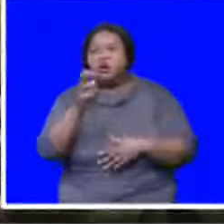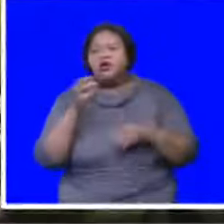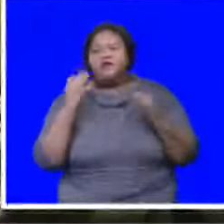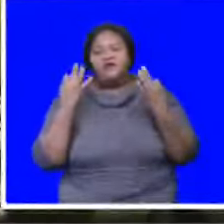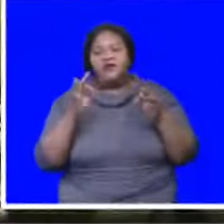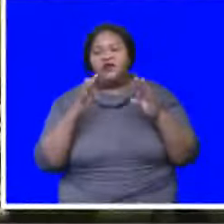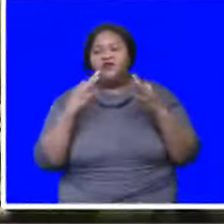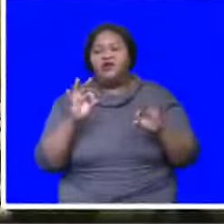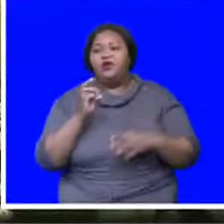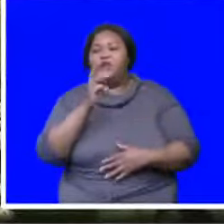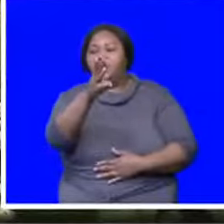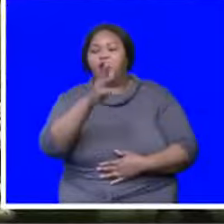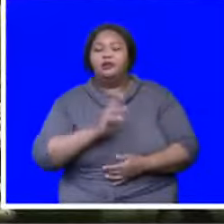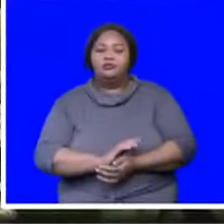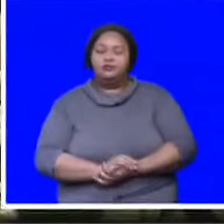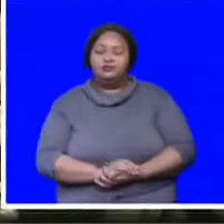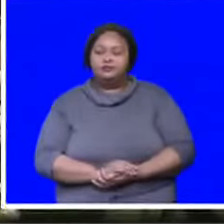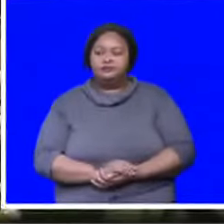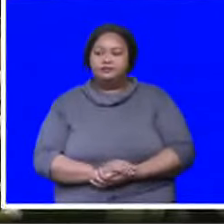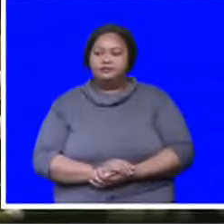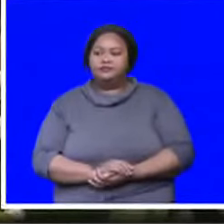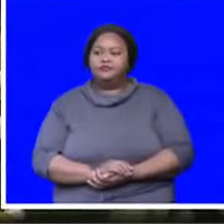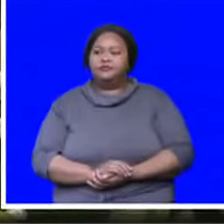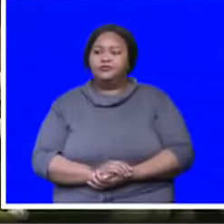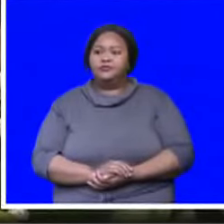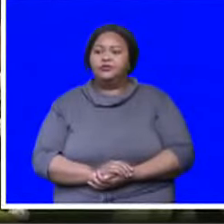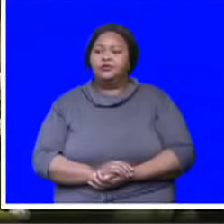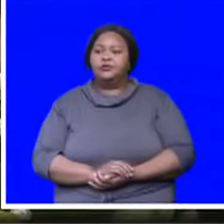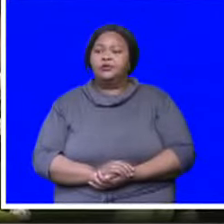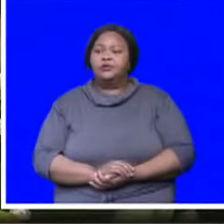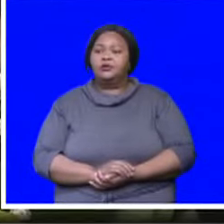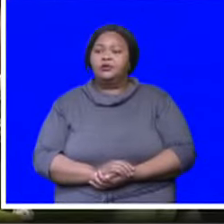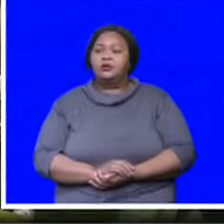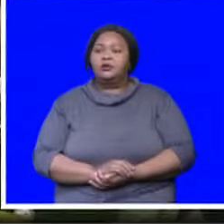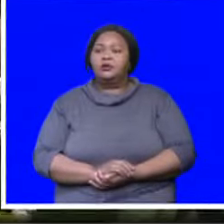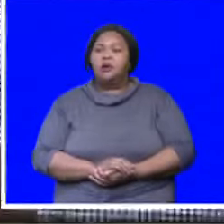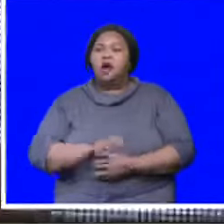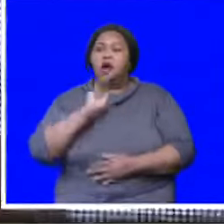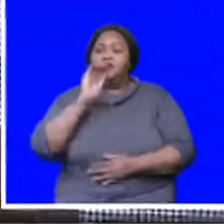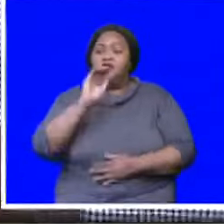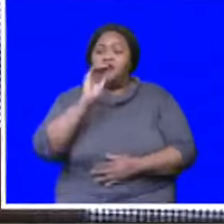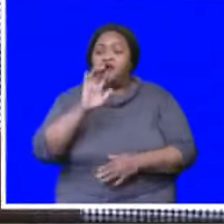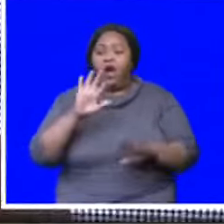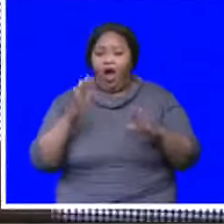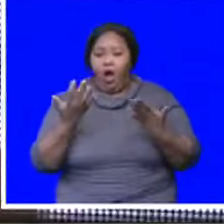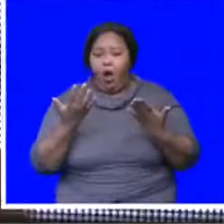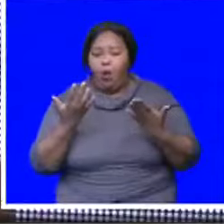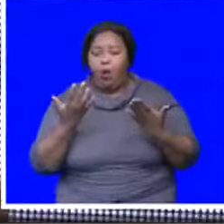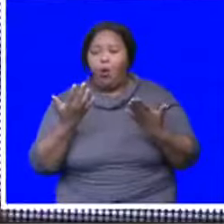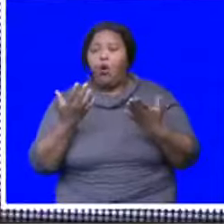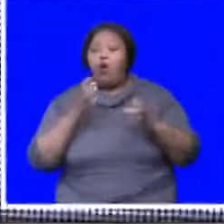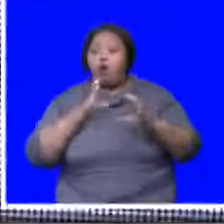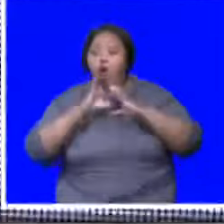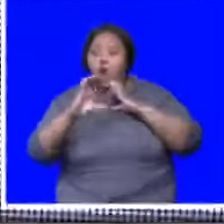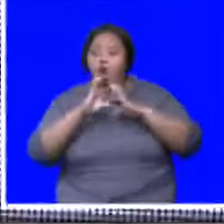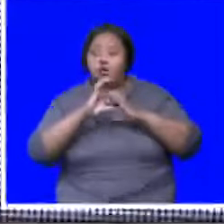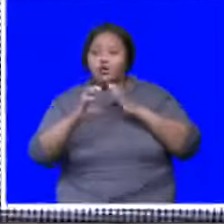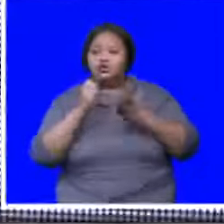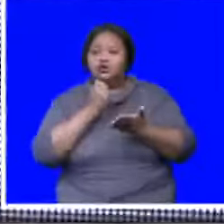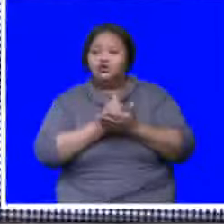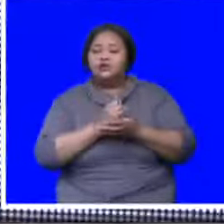charge. Appointments can be made via the bank's communication office. We have a number of